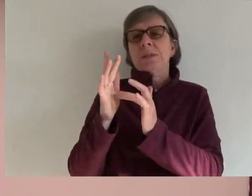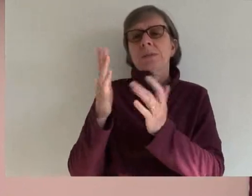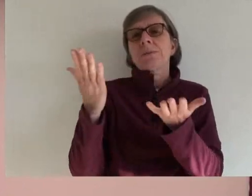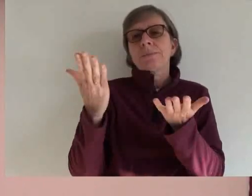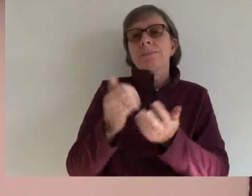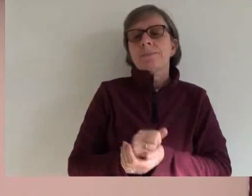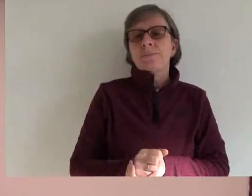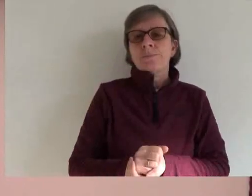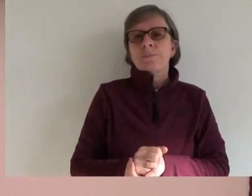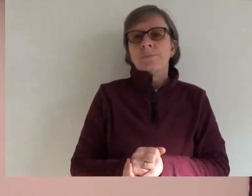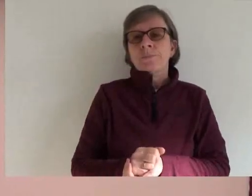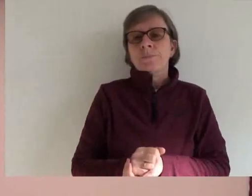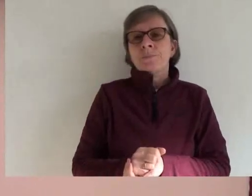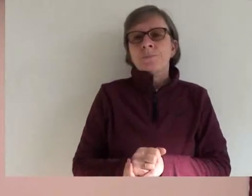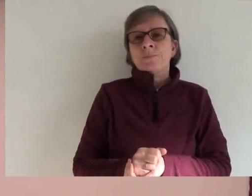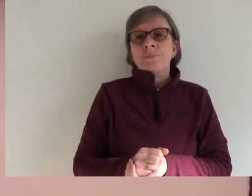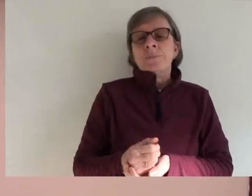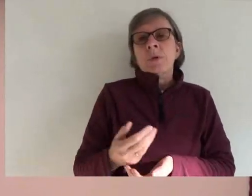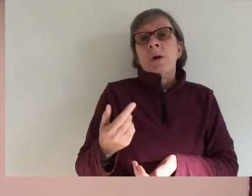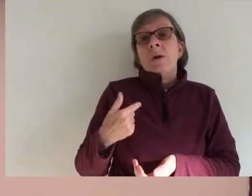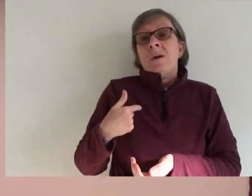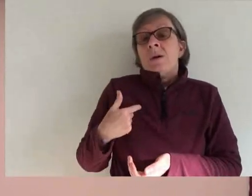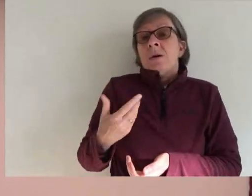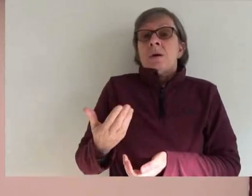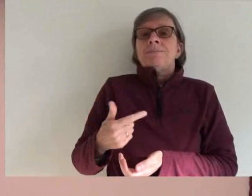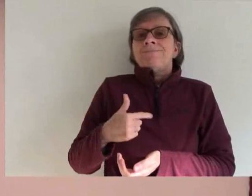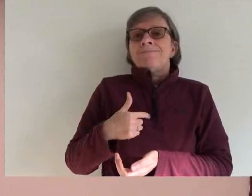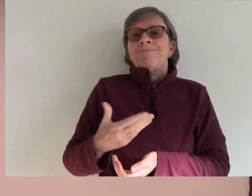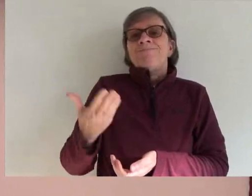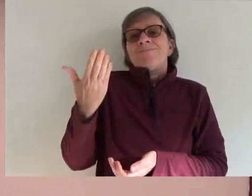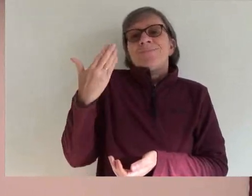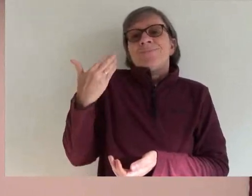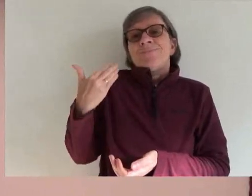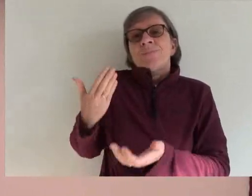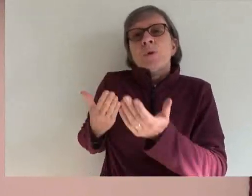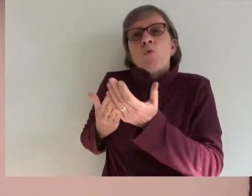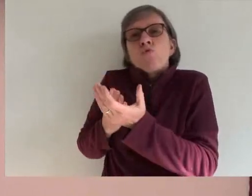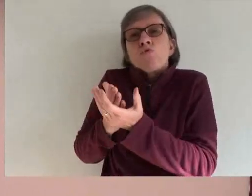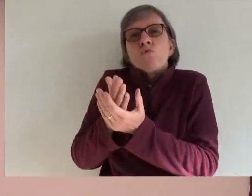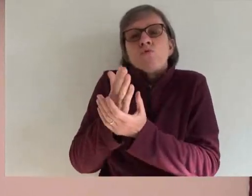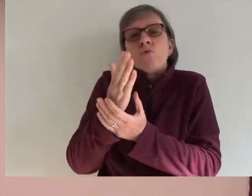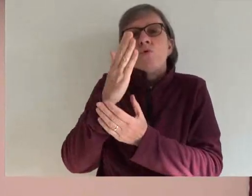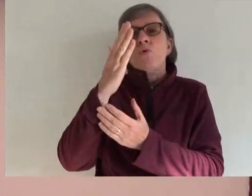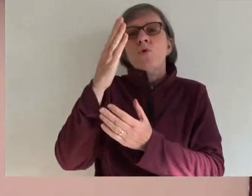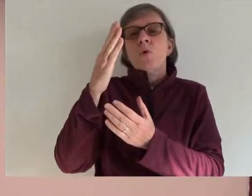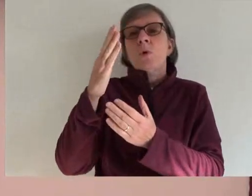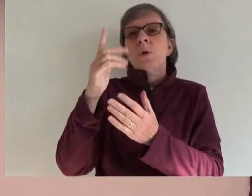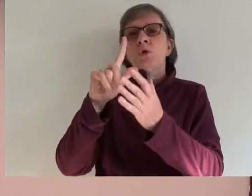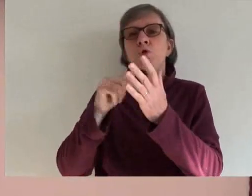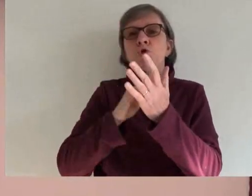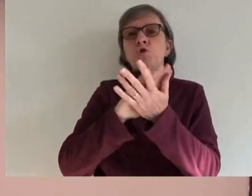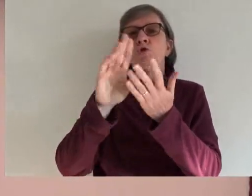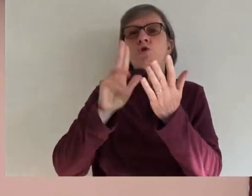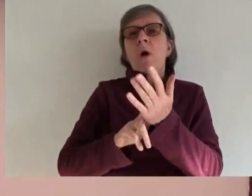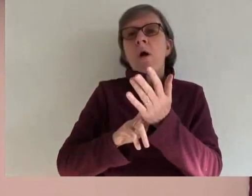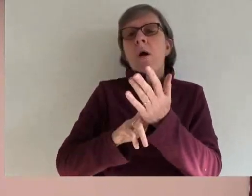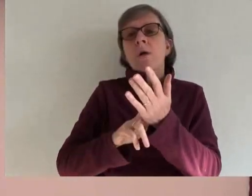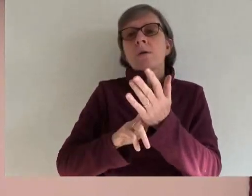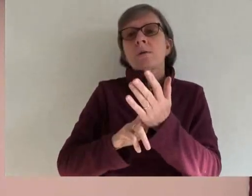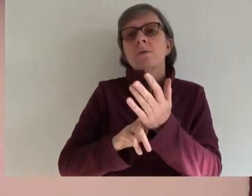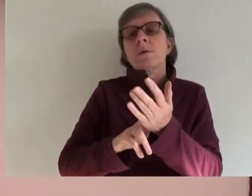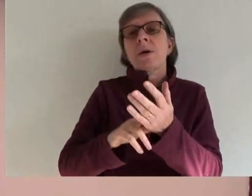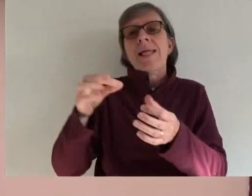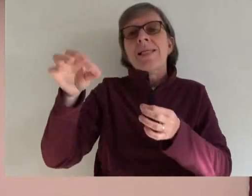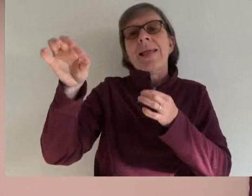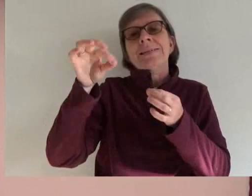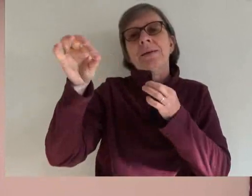Amen. We've been going through, I've been going through the letters of John. Well, we're actually on the first letter.